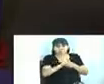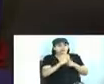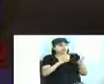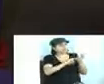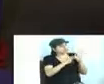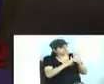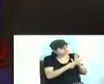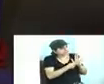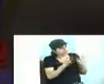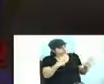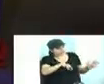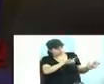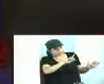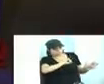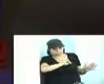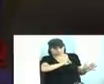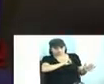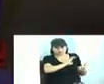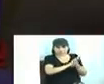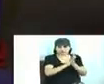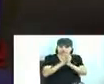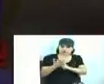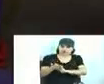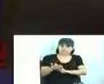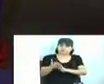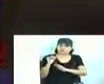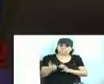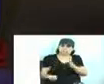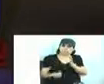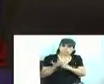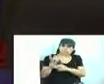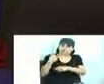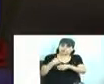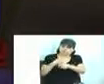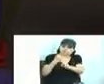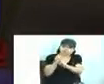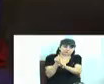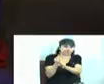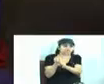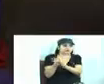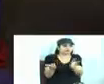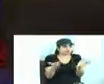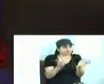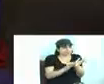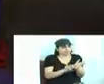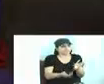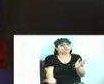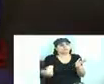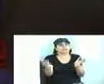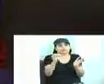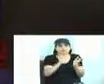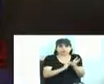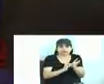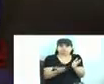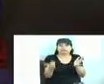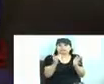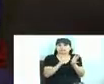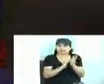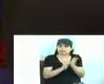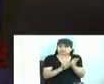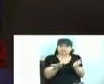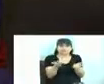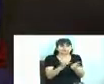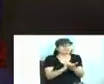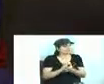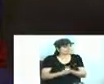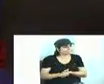means that we become that new creation over and over and over